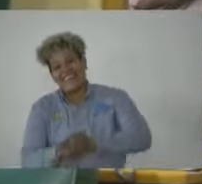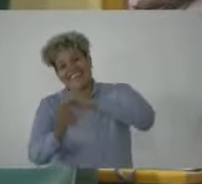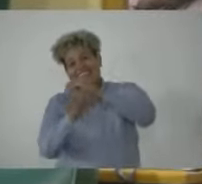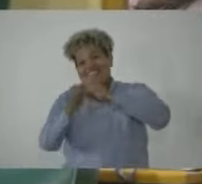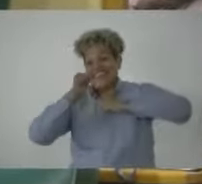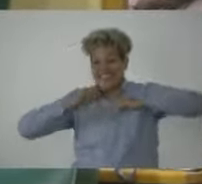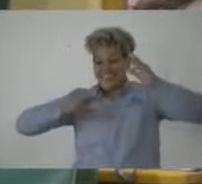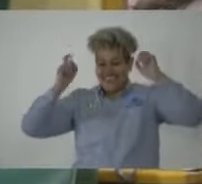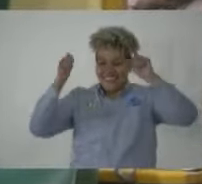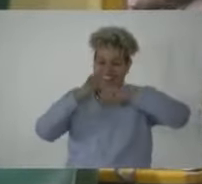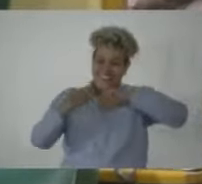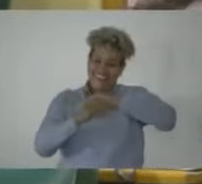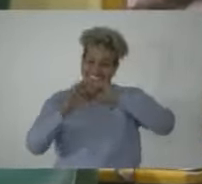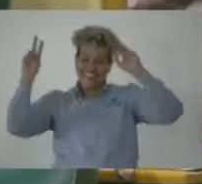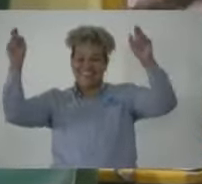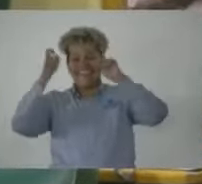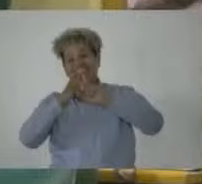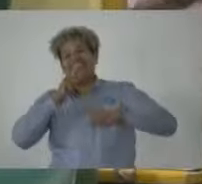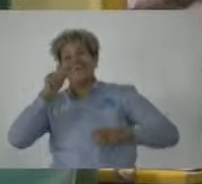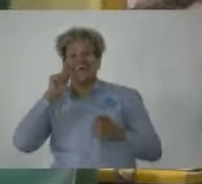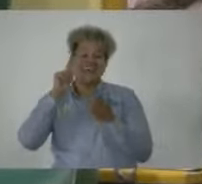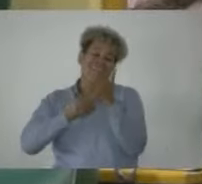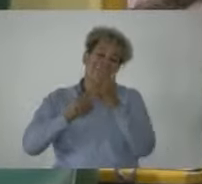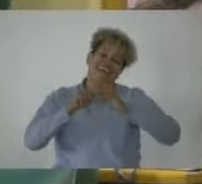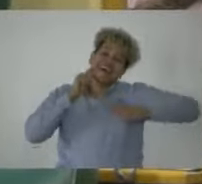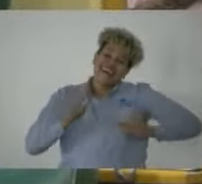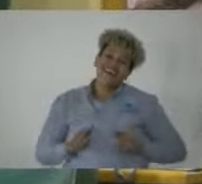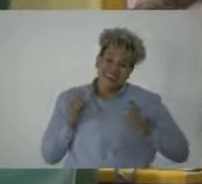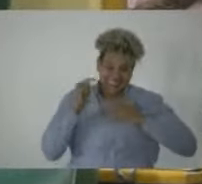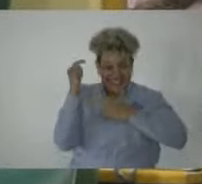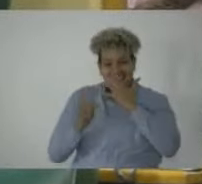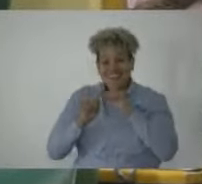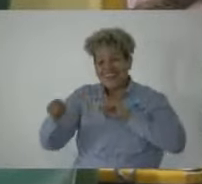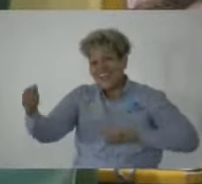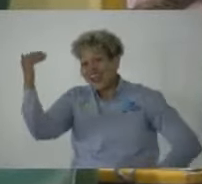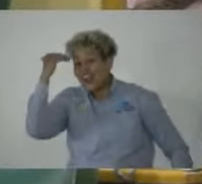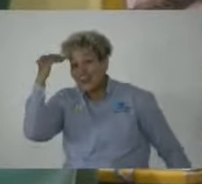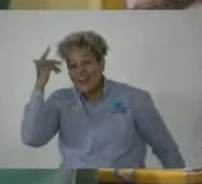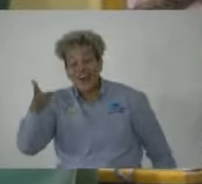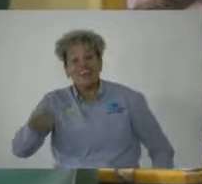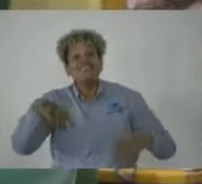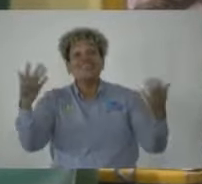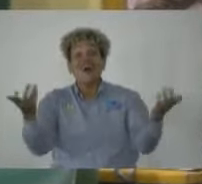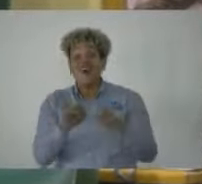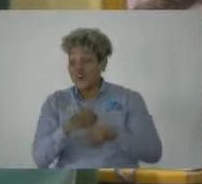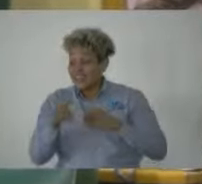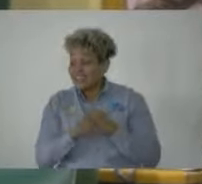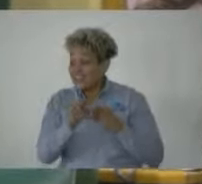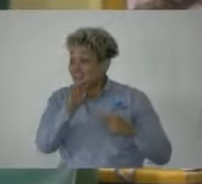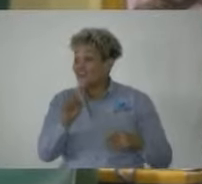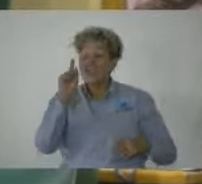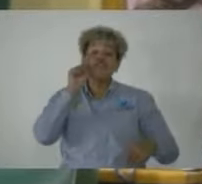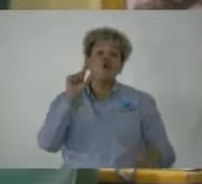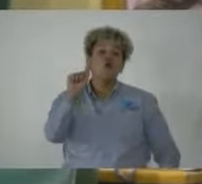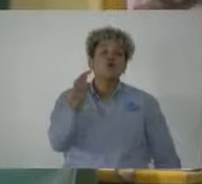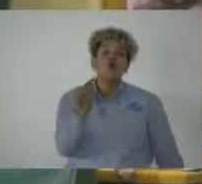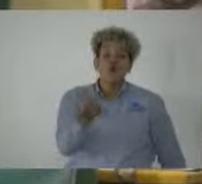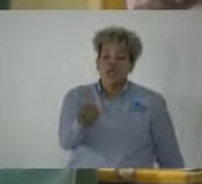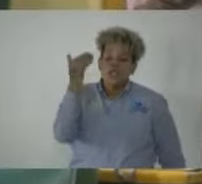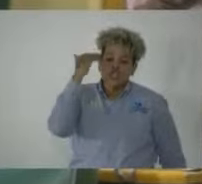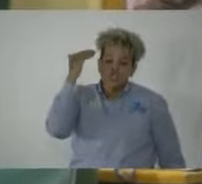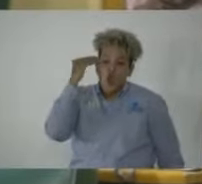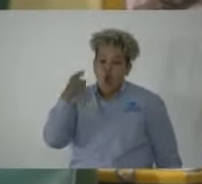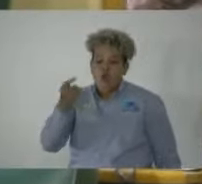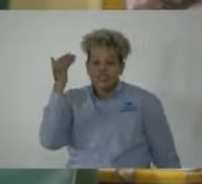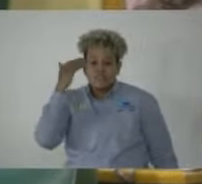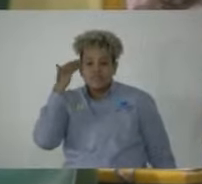He may be quoting from a survey of living conditions, but he knows that the rate is for 2021. It's in the public